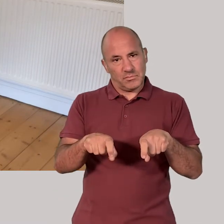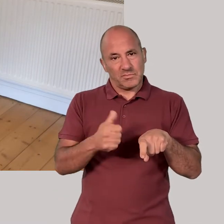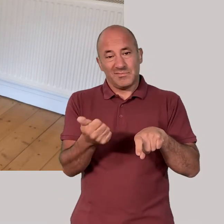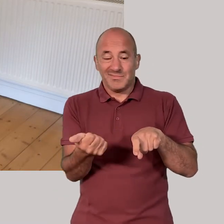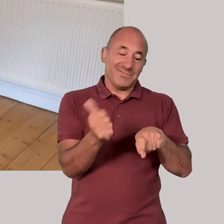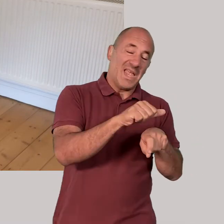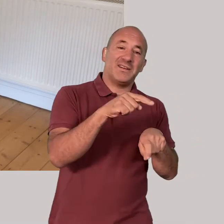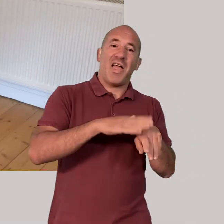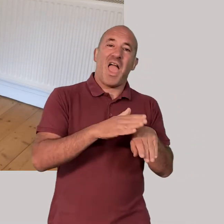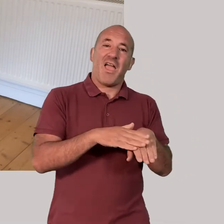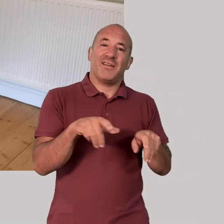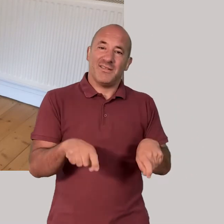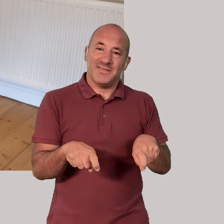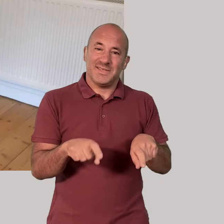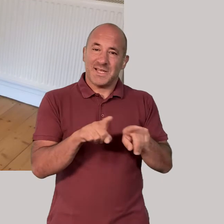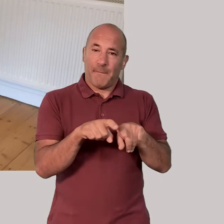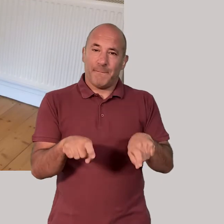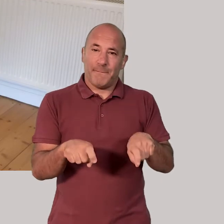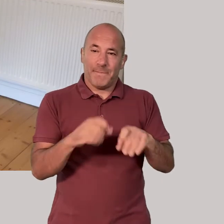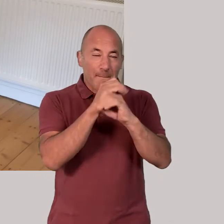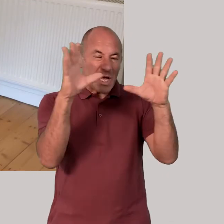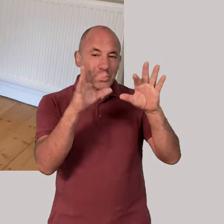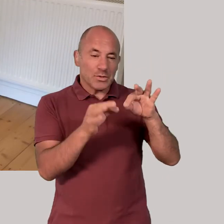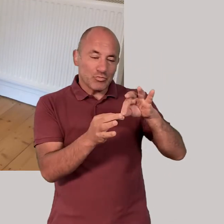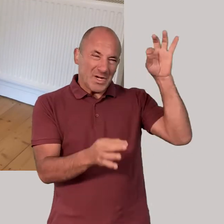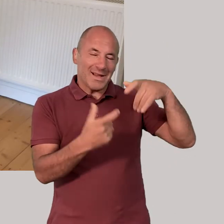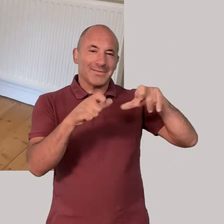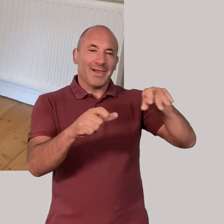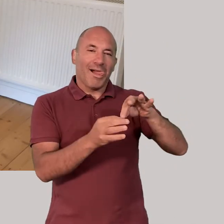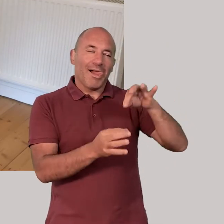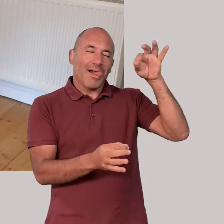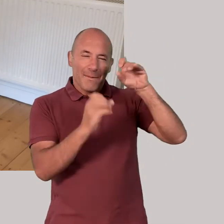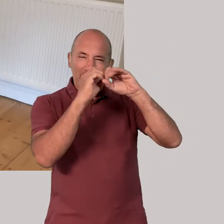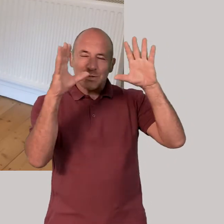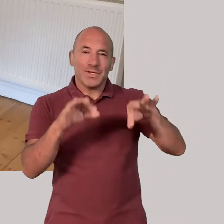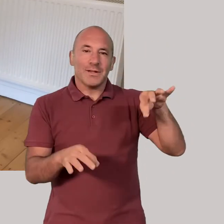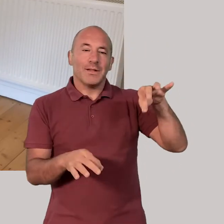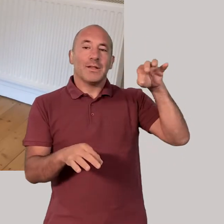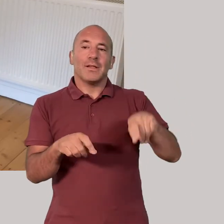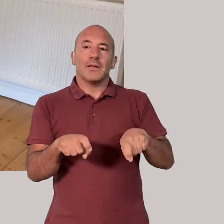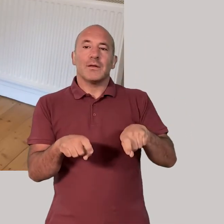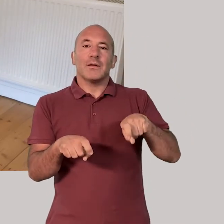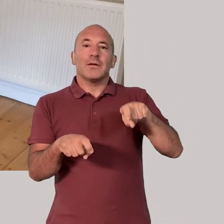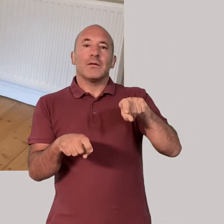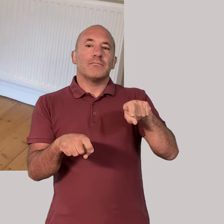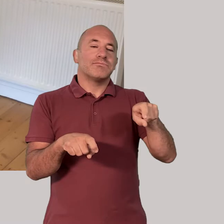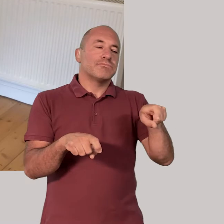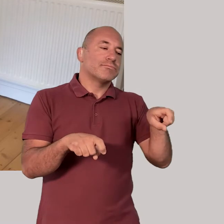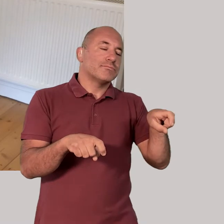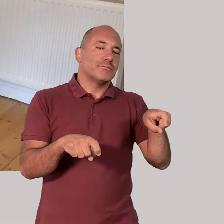And then down. And the second leg. Just imagining now that that puppet string is